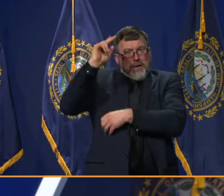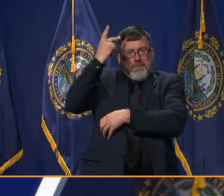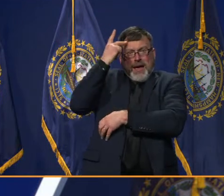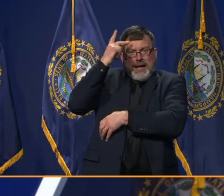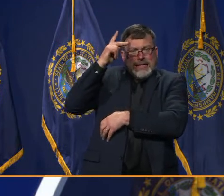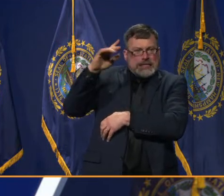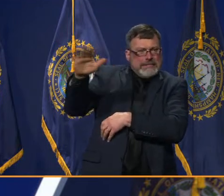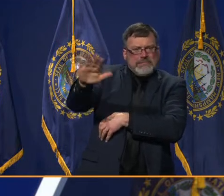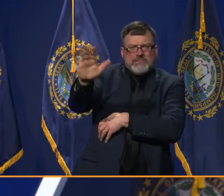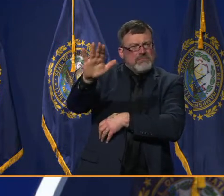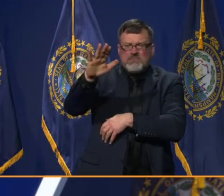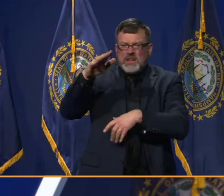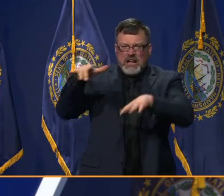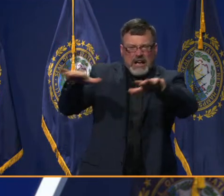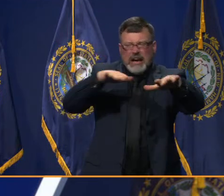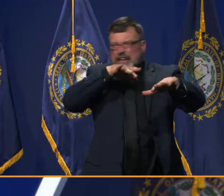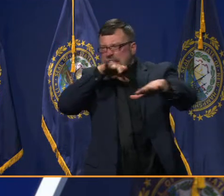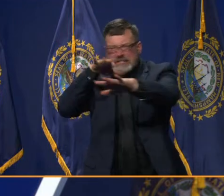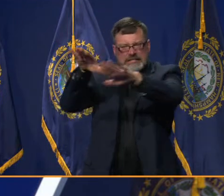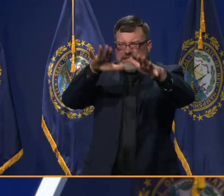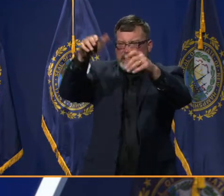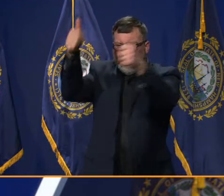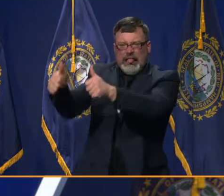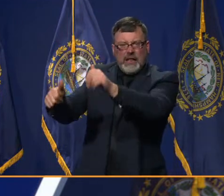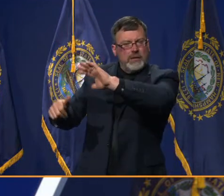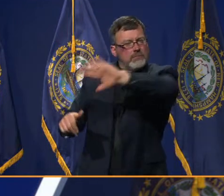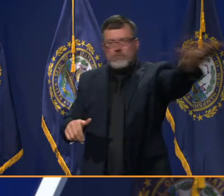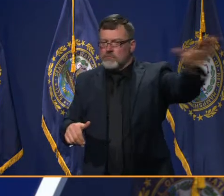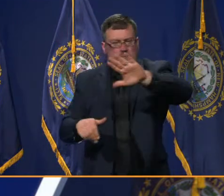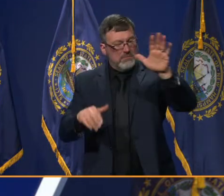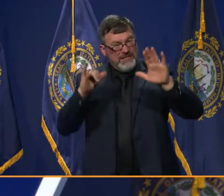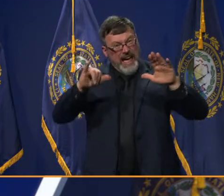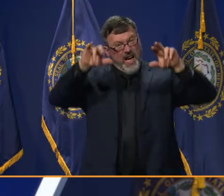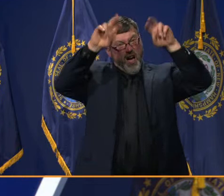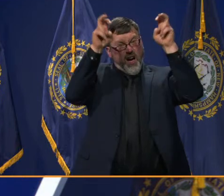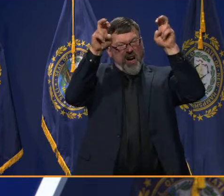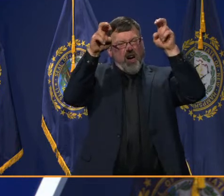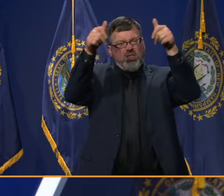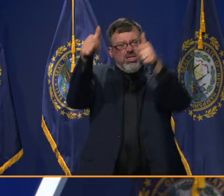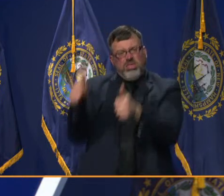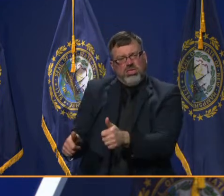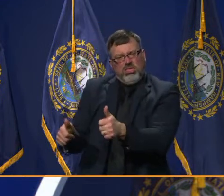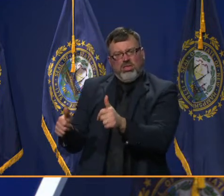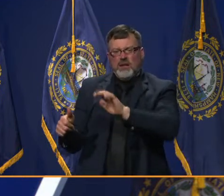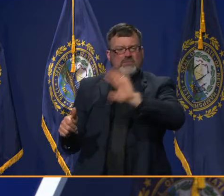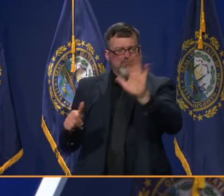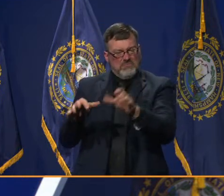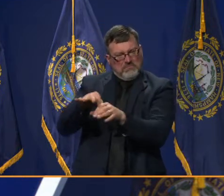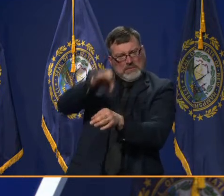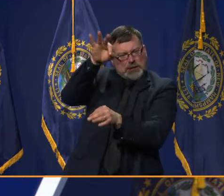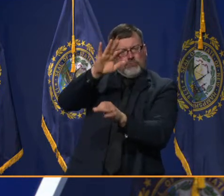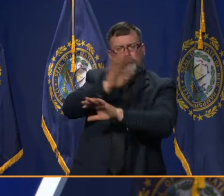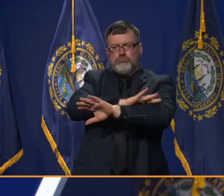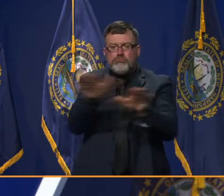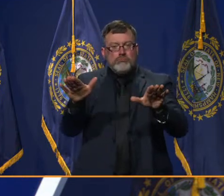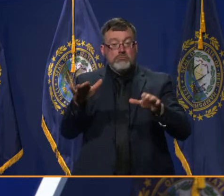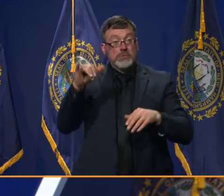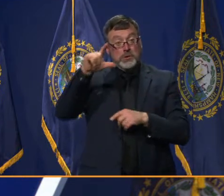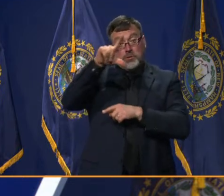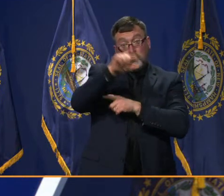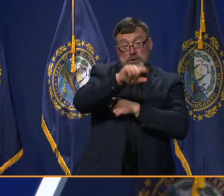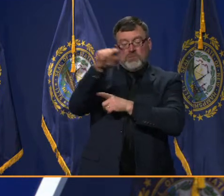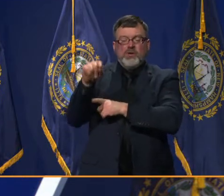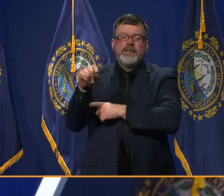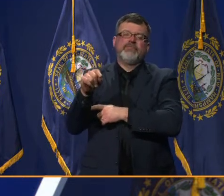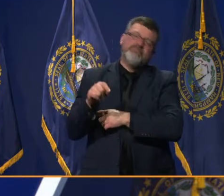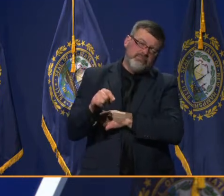whole. It tears at the fabric of the Live Free or Die spirit. 2020 has unfortunately shown that there are individuals that